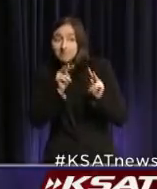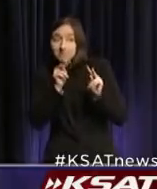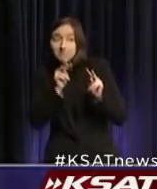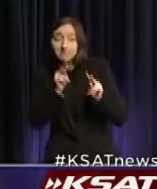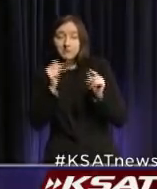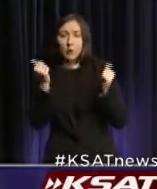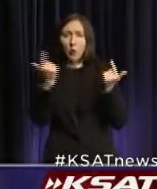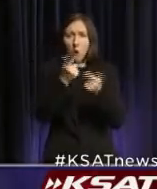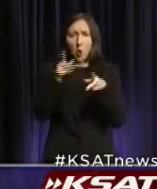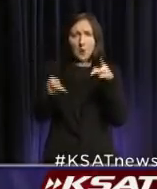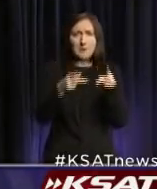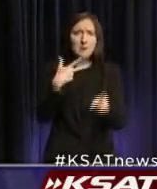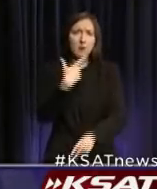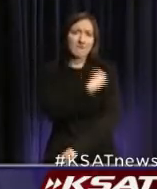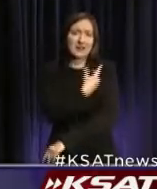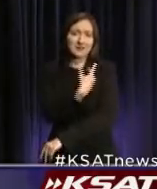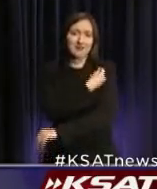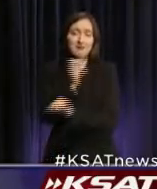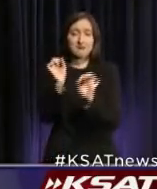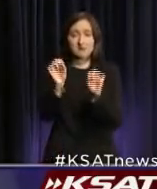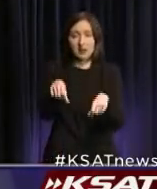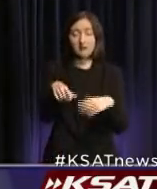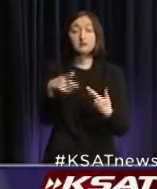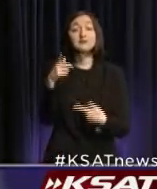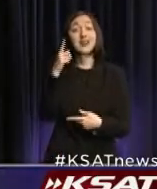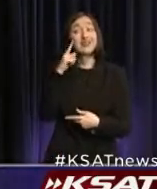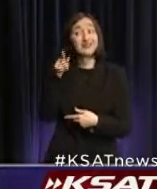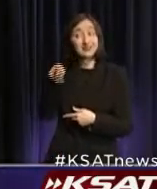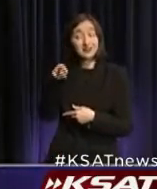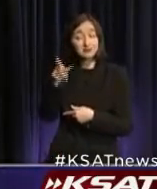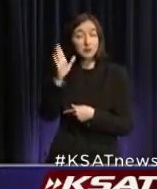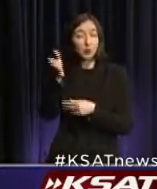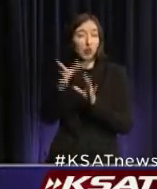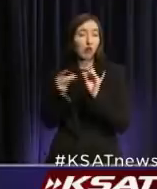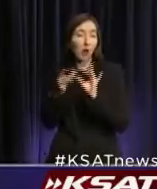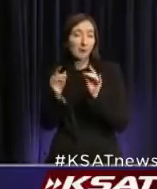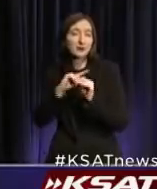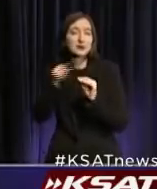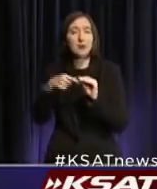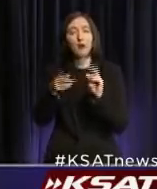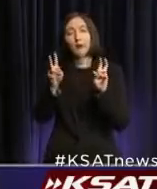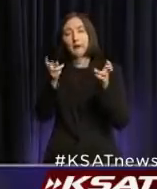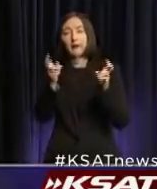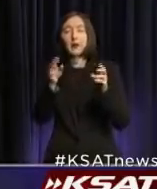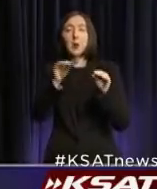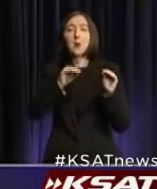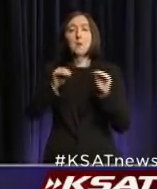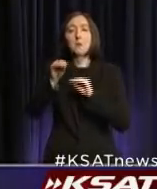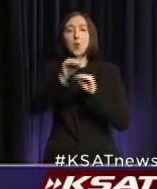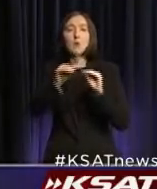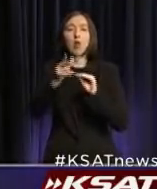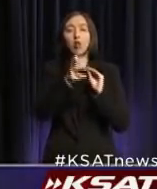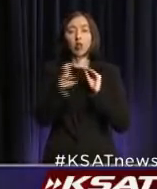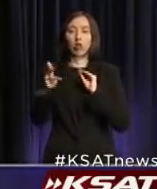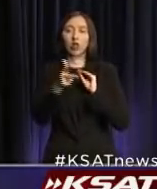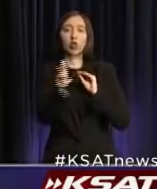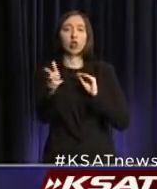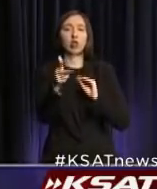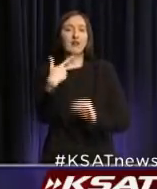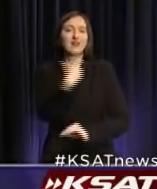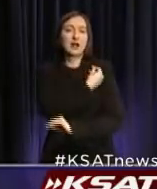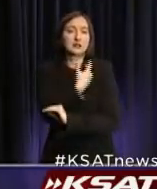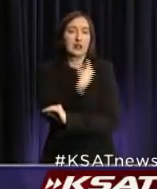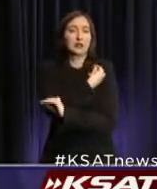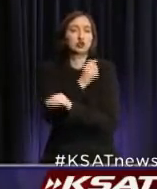comments with respect to mobile vaccination sites and some other large sites in our community. We're